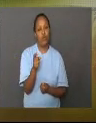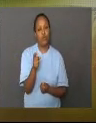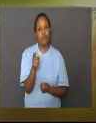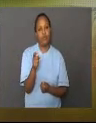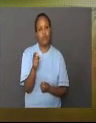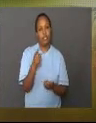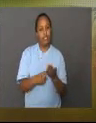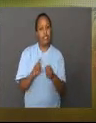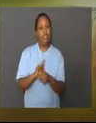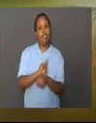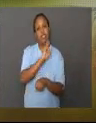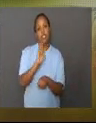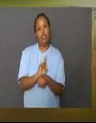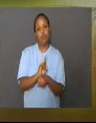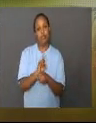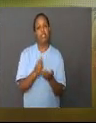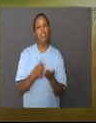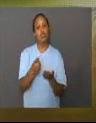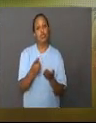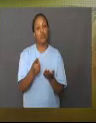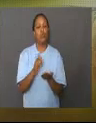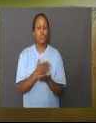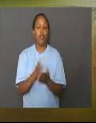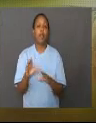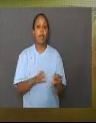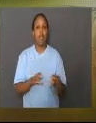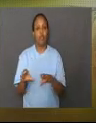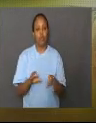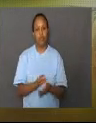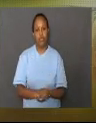of citizenship that they share.